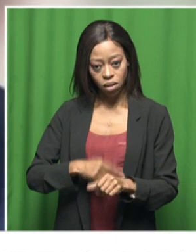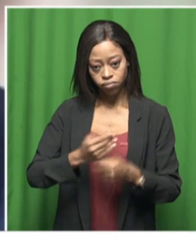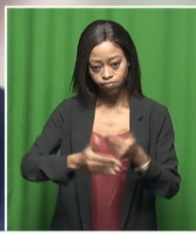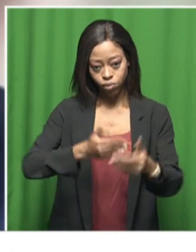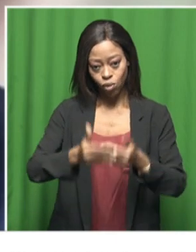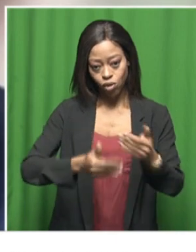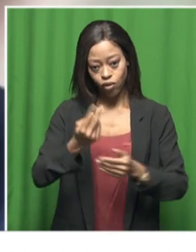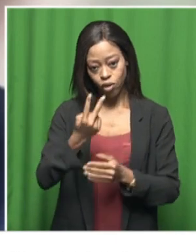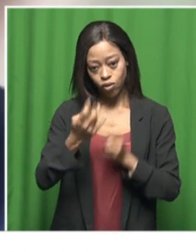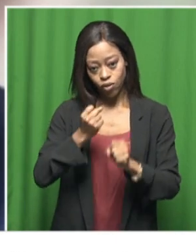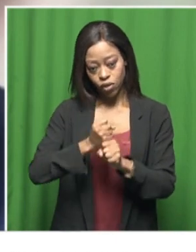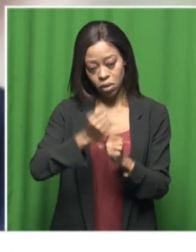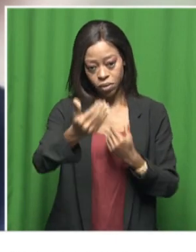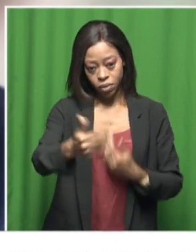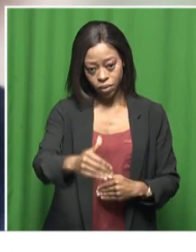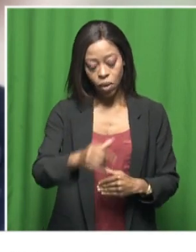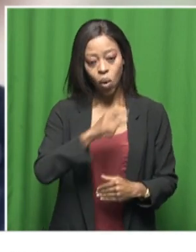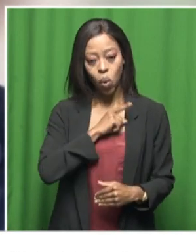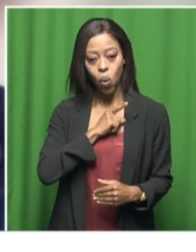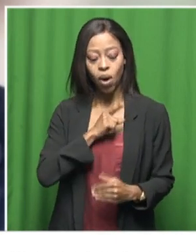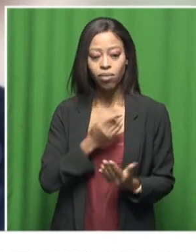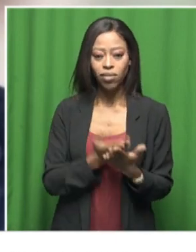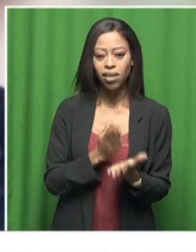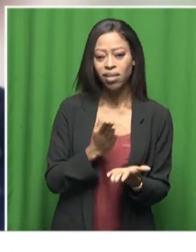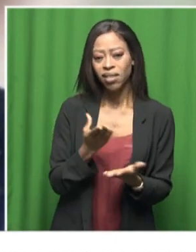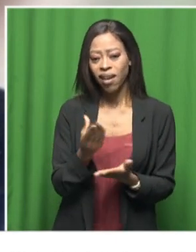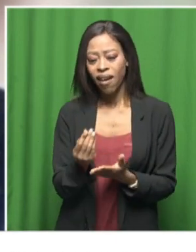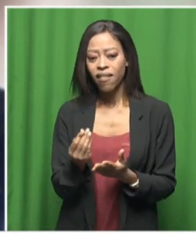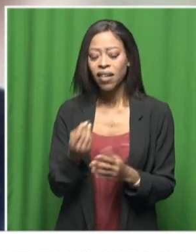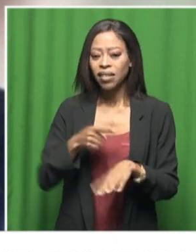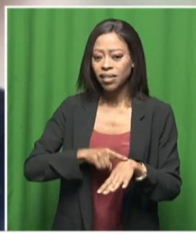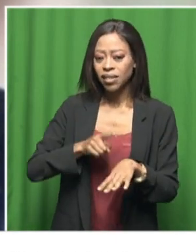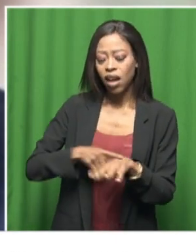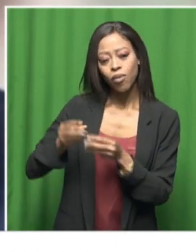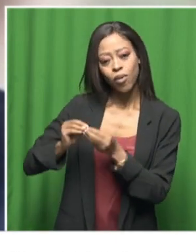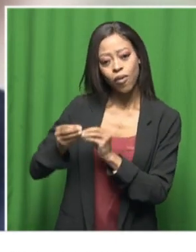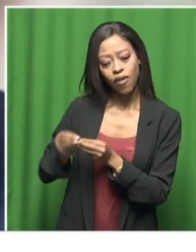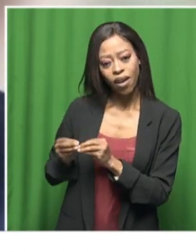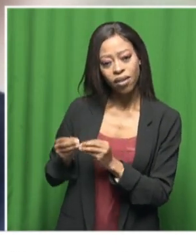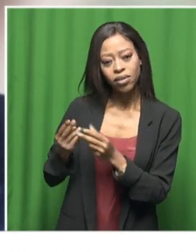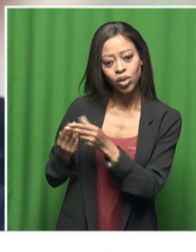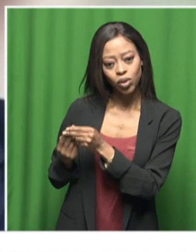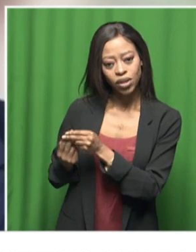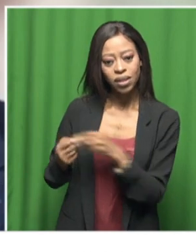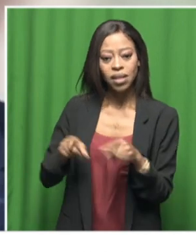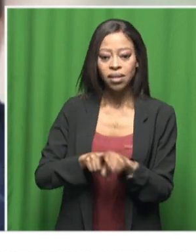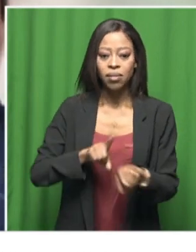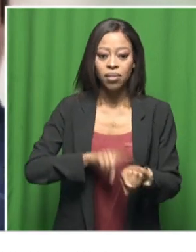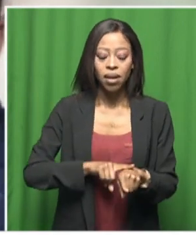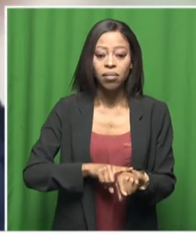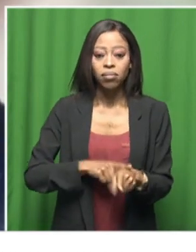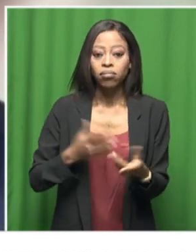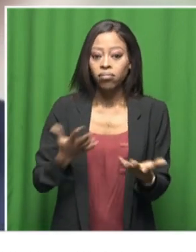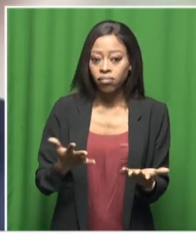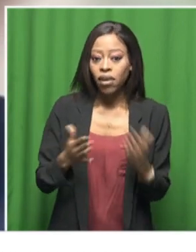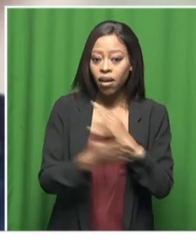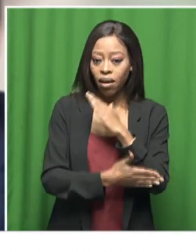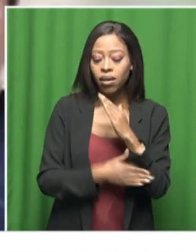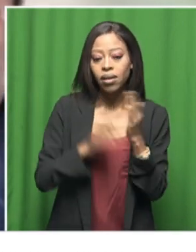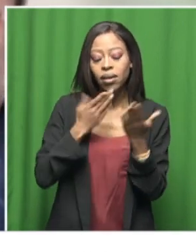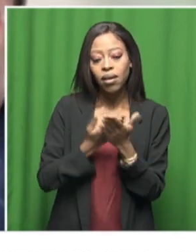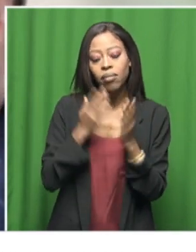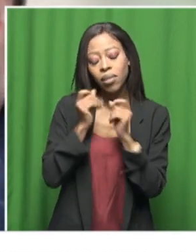next 2 years in order to give sufficient space for maintenance while giving the country a level of predictability